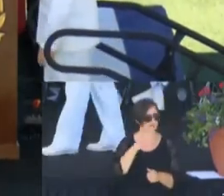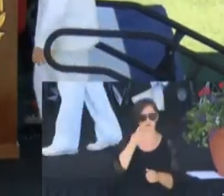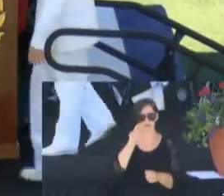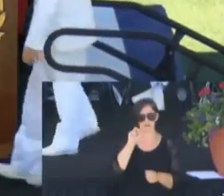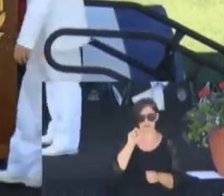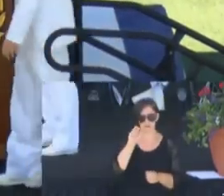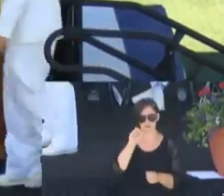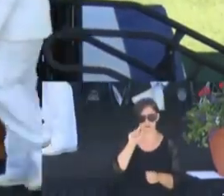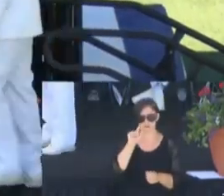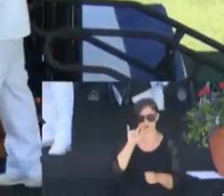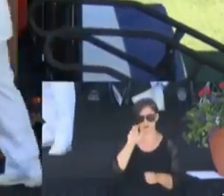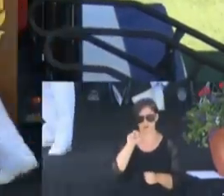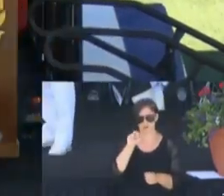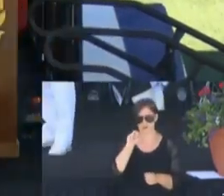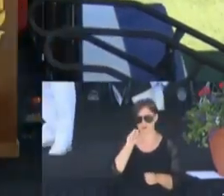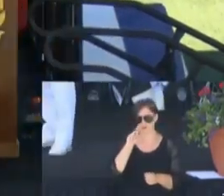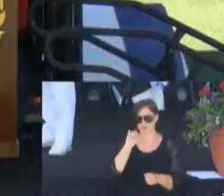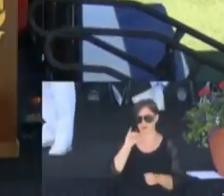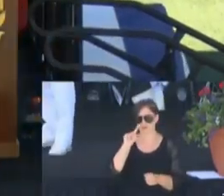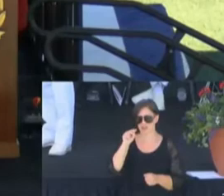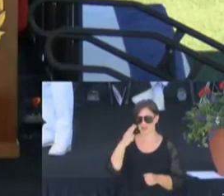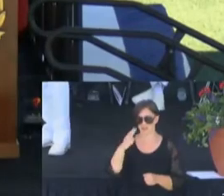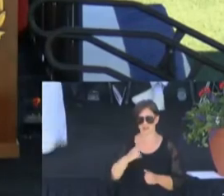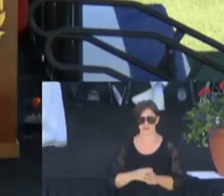Nolan Andrew Smith.